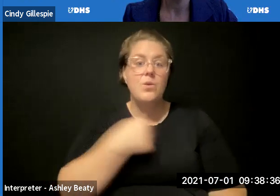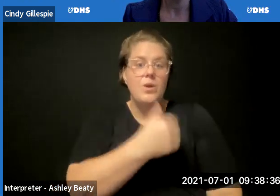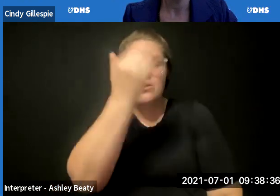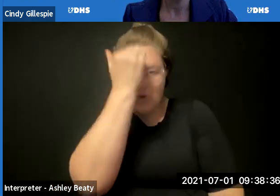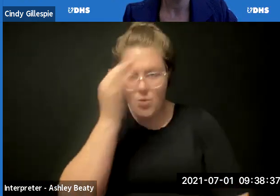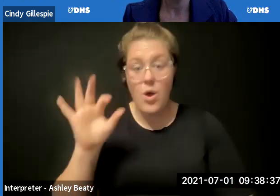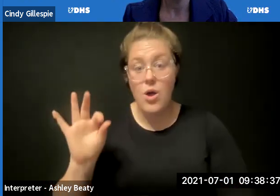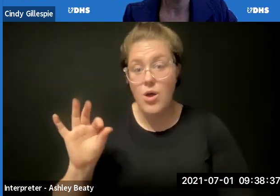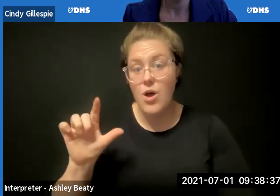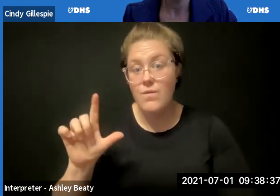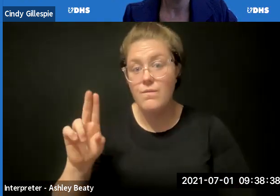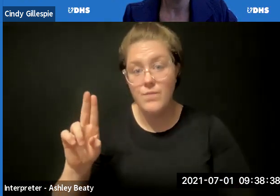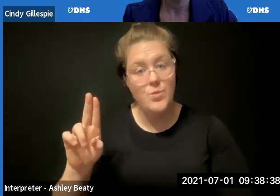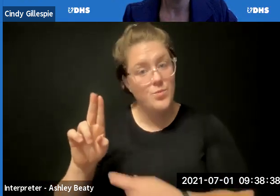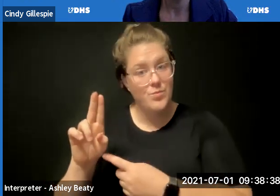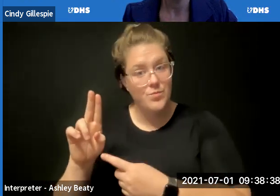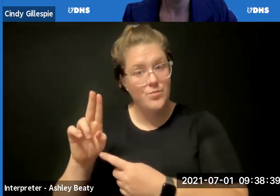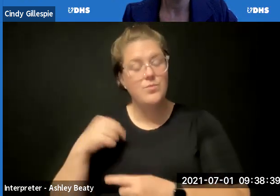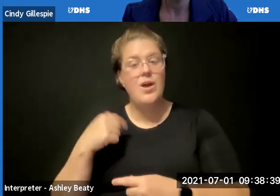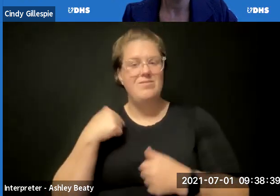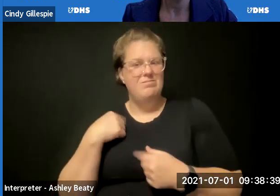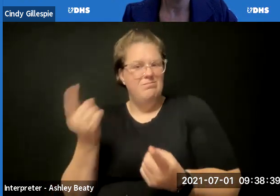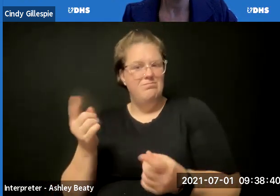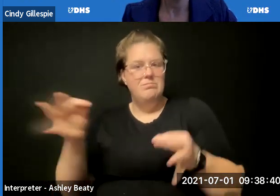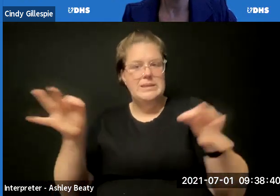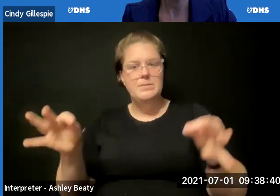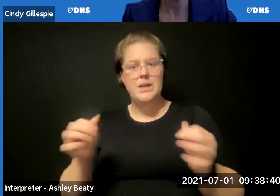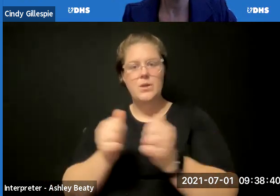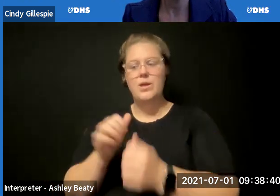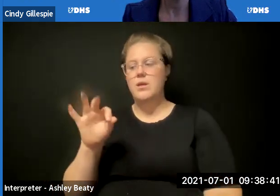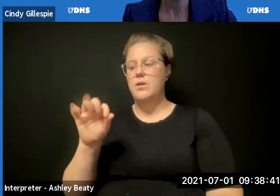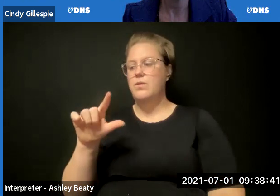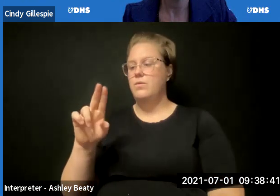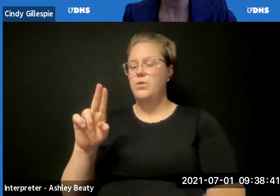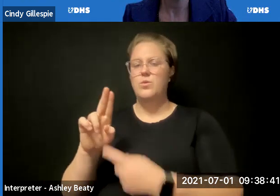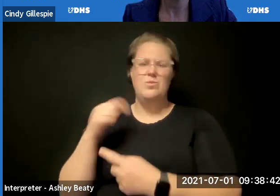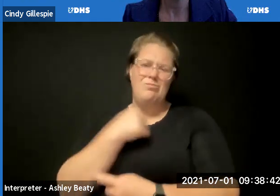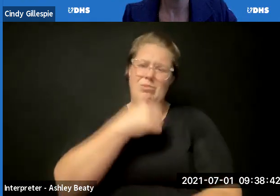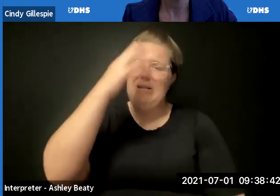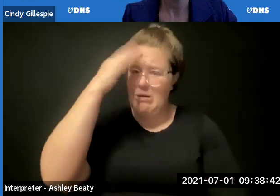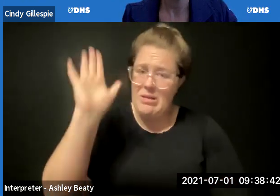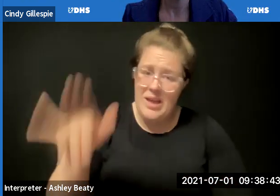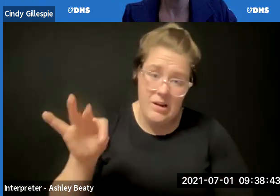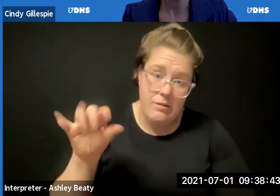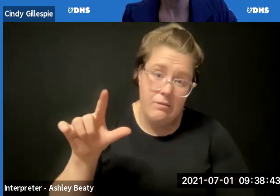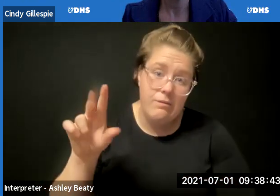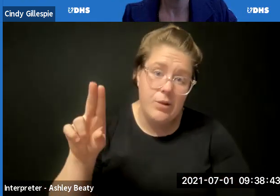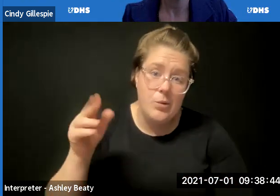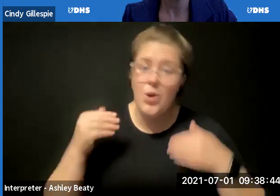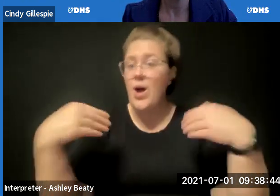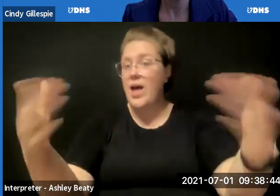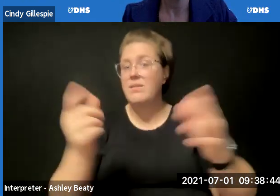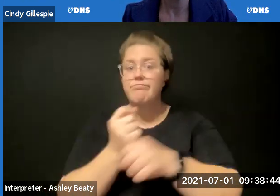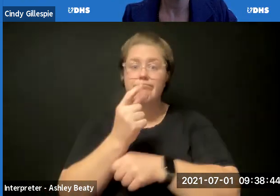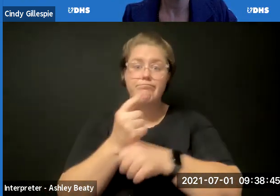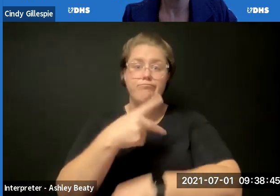way I've been using these last few weeks to talk about it. We're all very familiar with the flu, and every year we have to go in and get a booster shot. And the